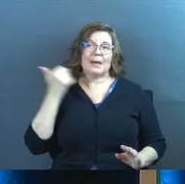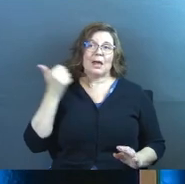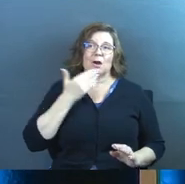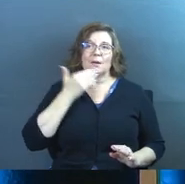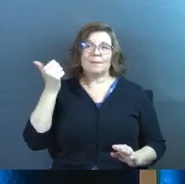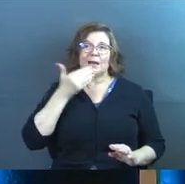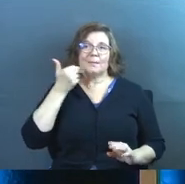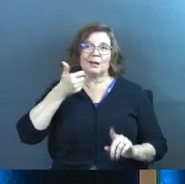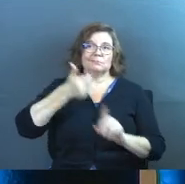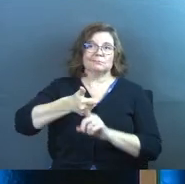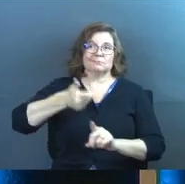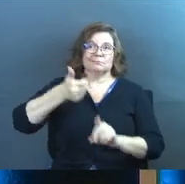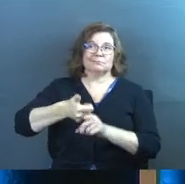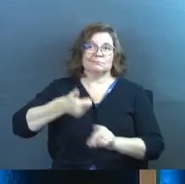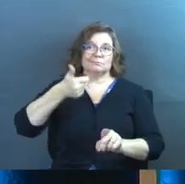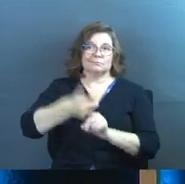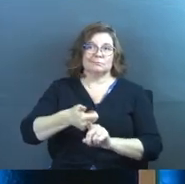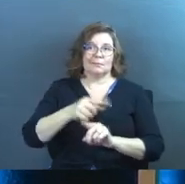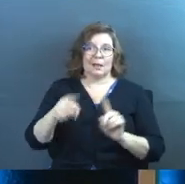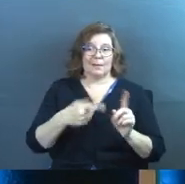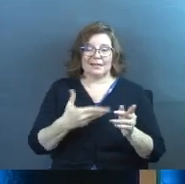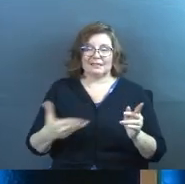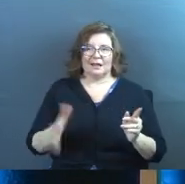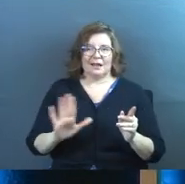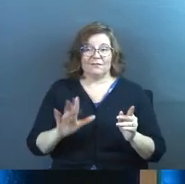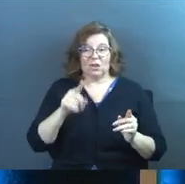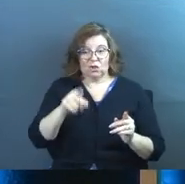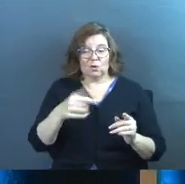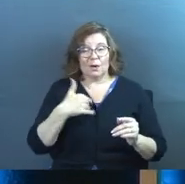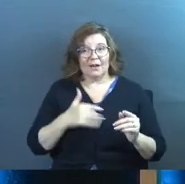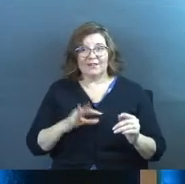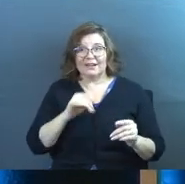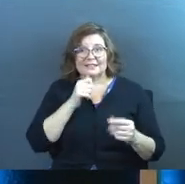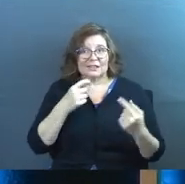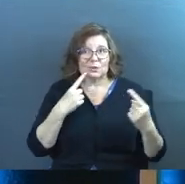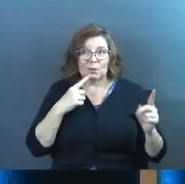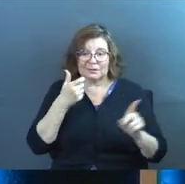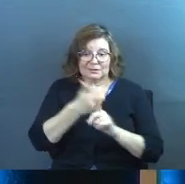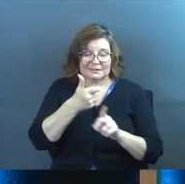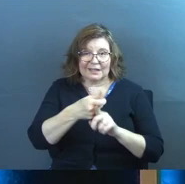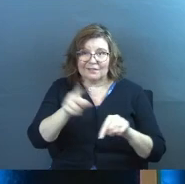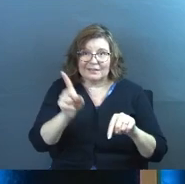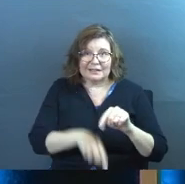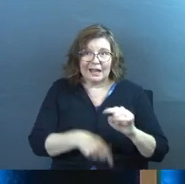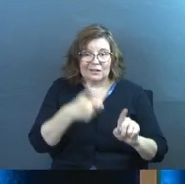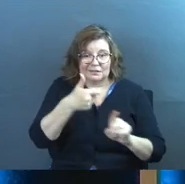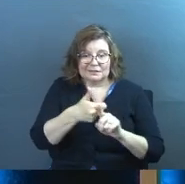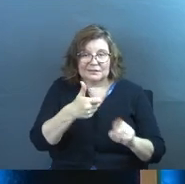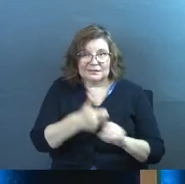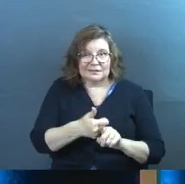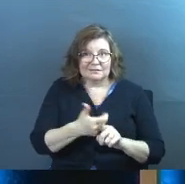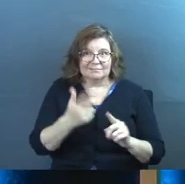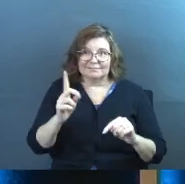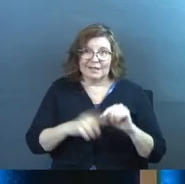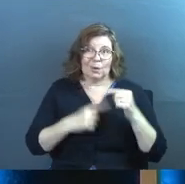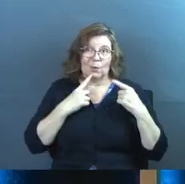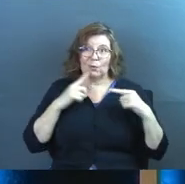and better and better as a person about this stuff. And you have found that it doesn't work. And the reason is because it doesn't